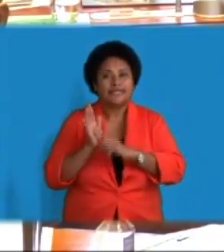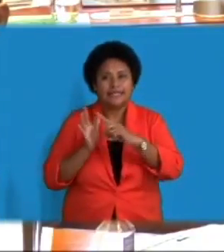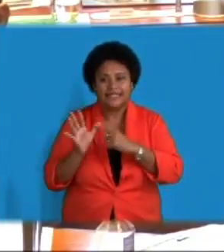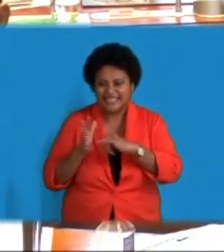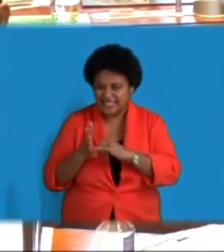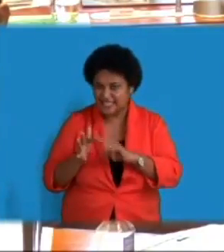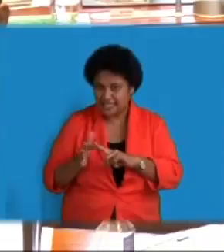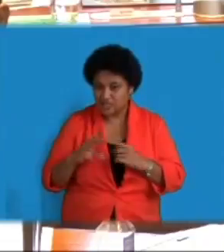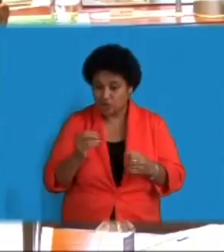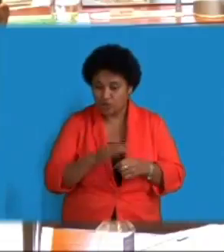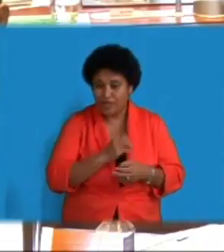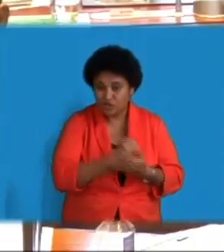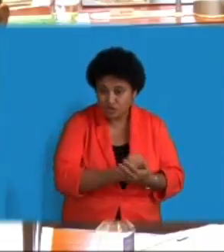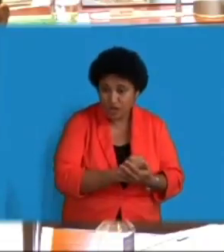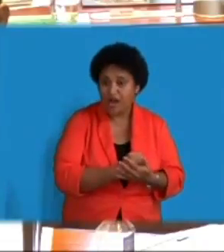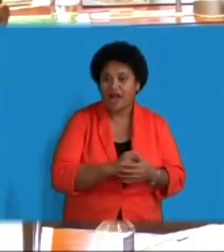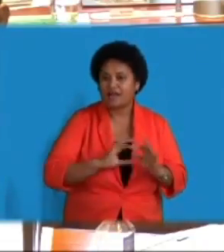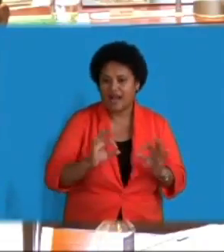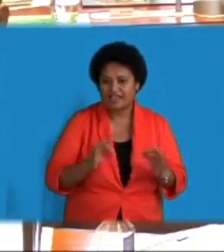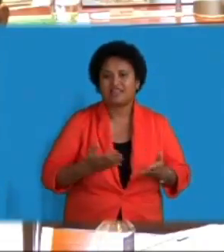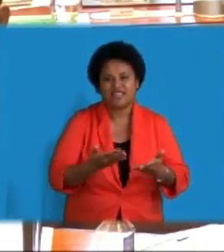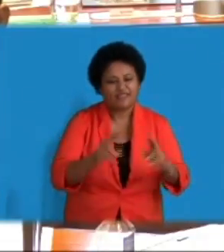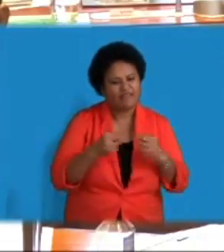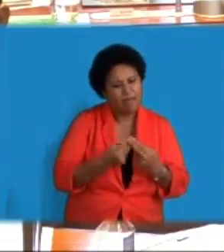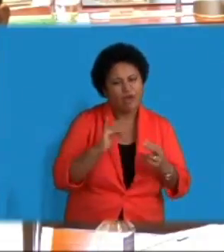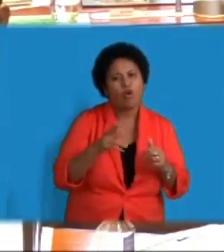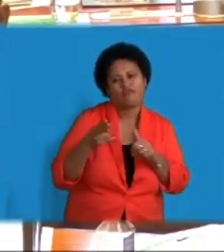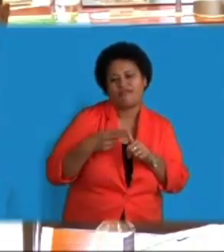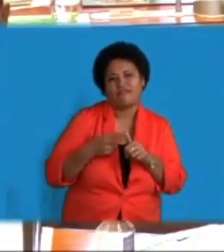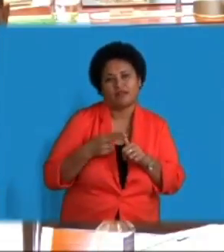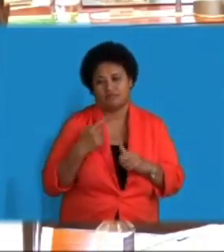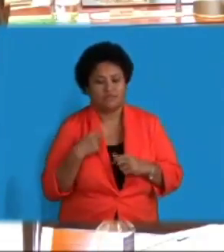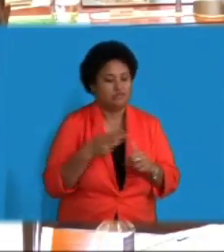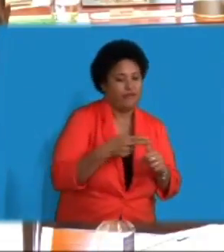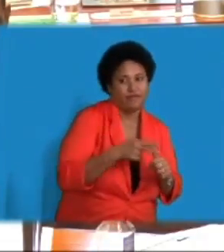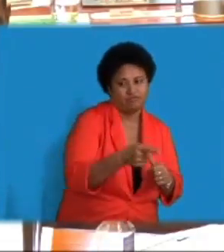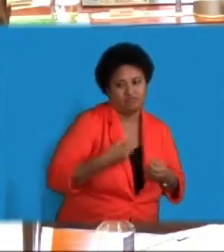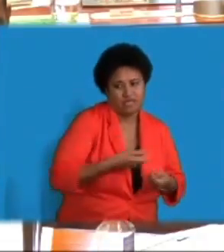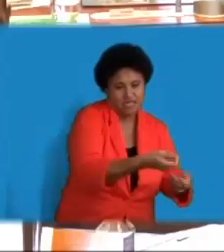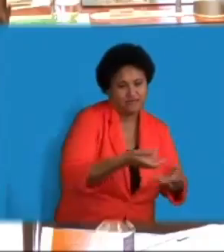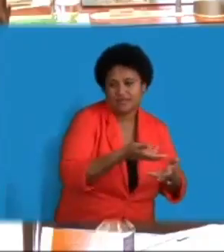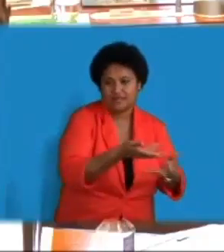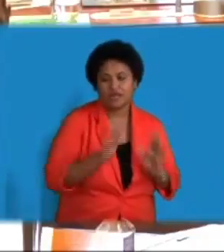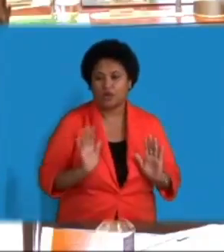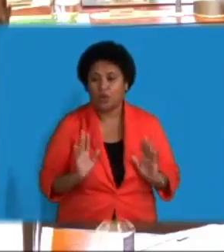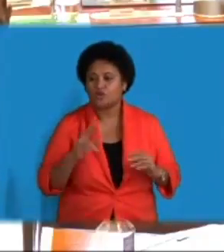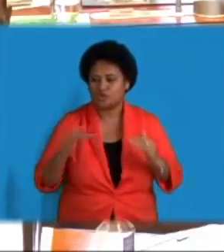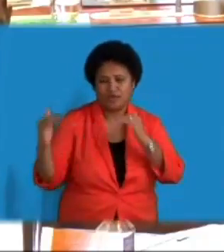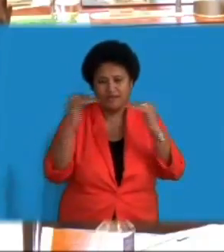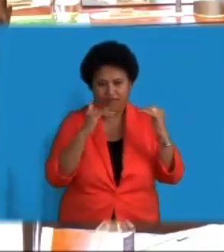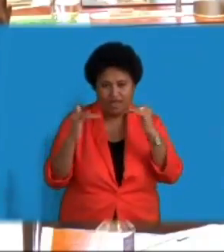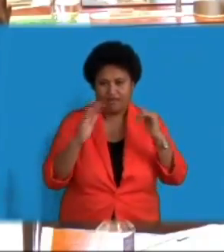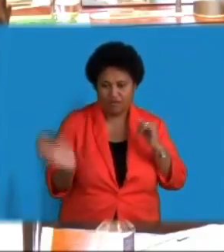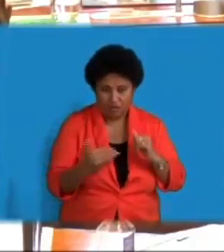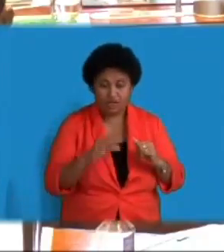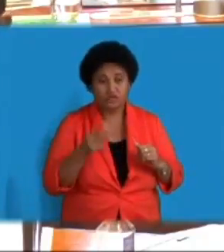wasn't the criteria used to issue leases to new tenants over sitting ones. I am also aware that complaints were made either to Honourable Minister